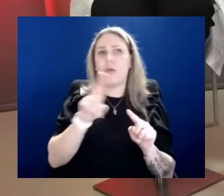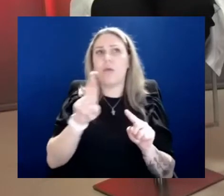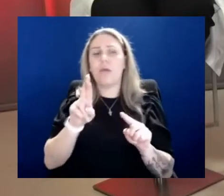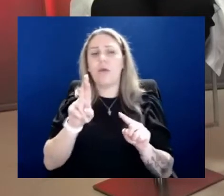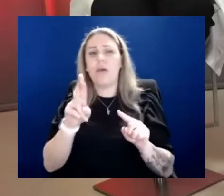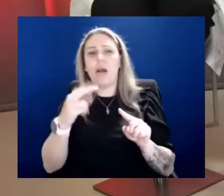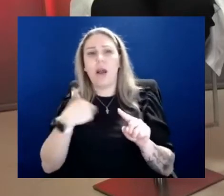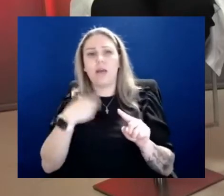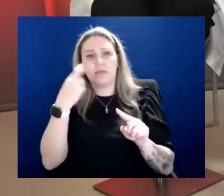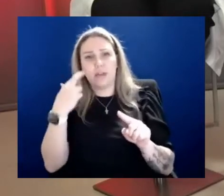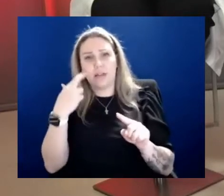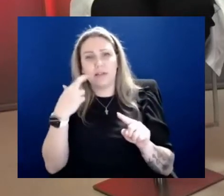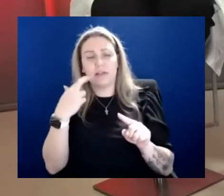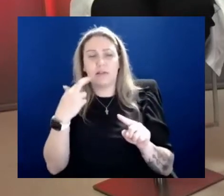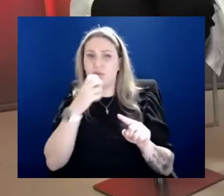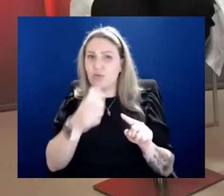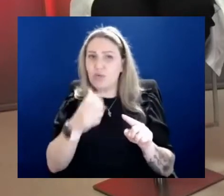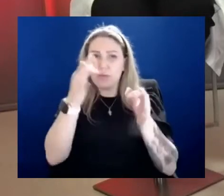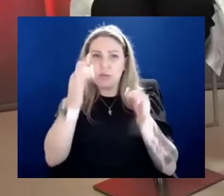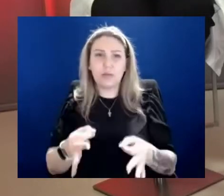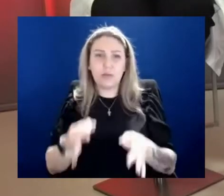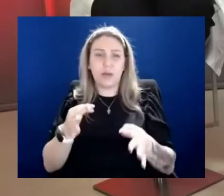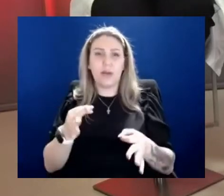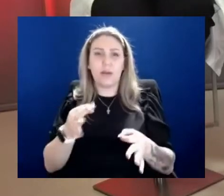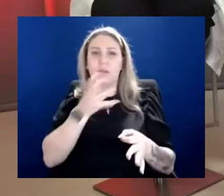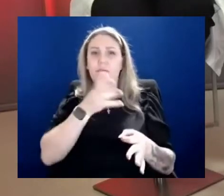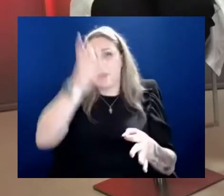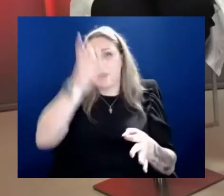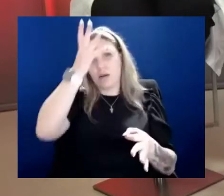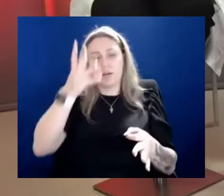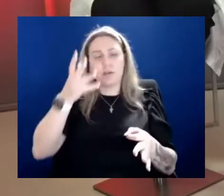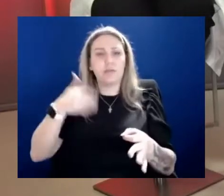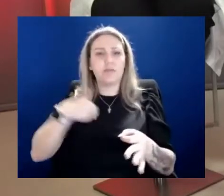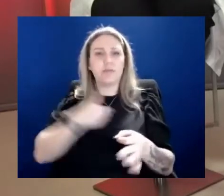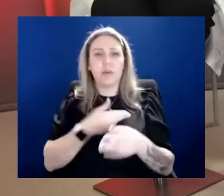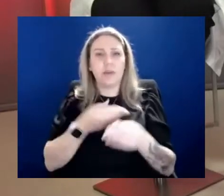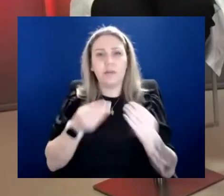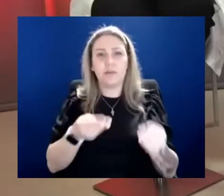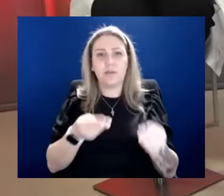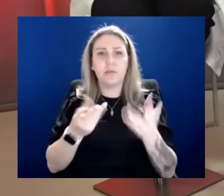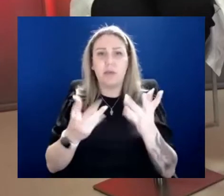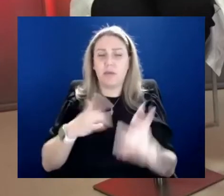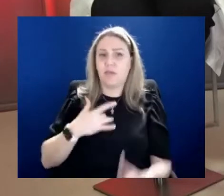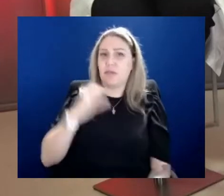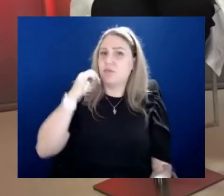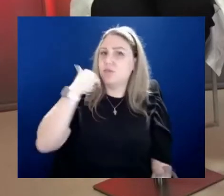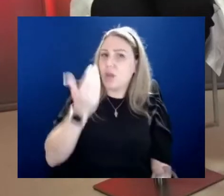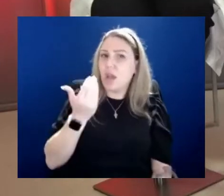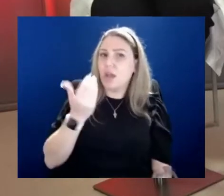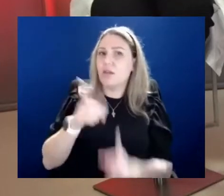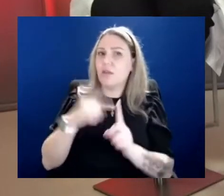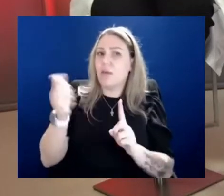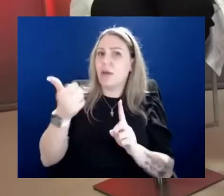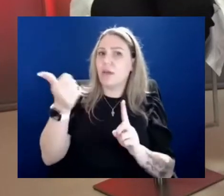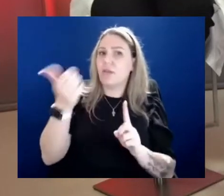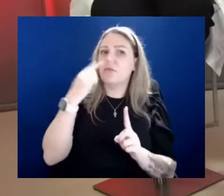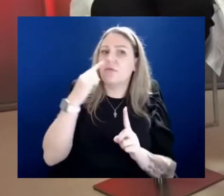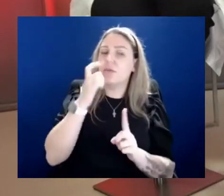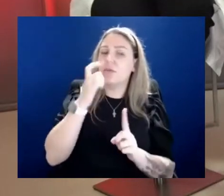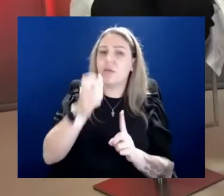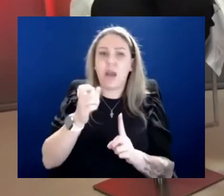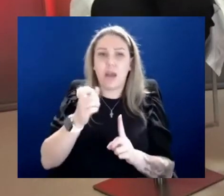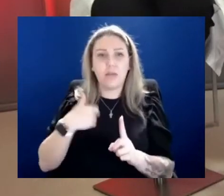about parents that don't breastfeed, whatever the reason, who may feel shamed by others for not breastfeeding? What is your